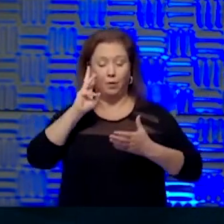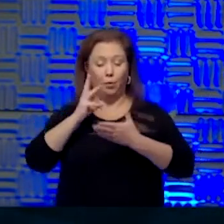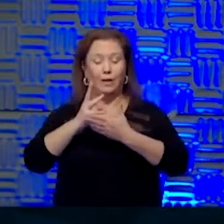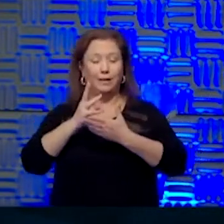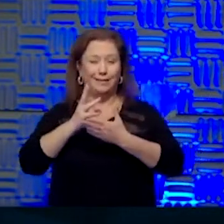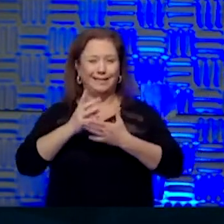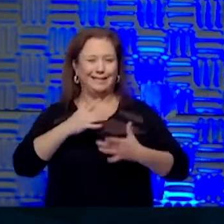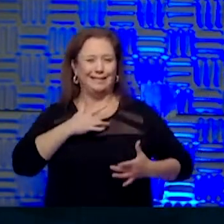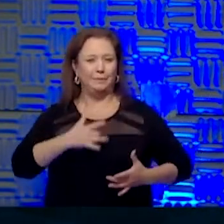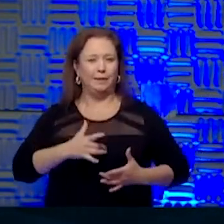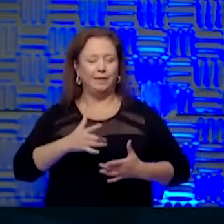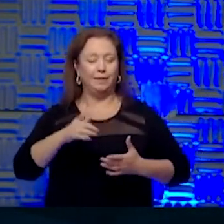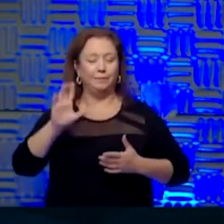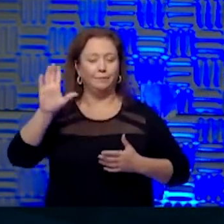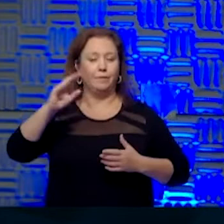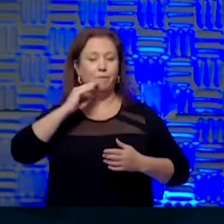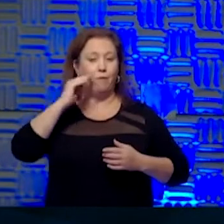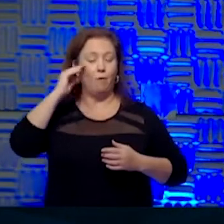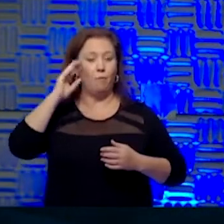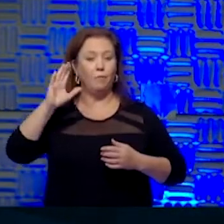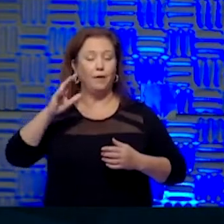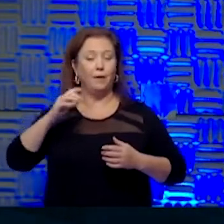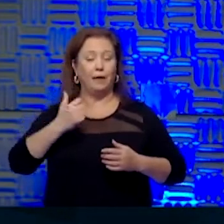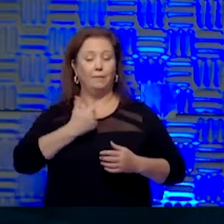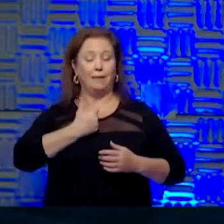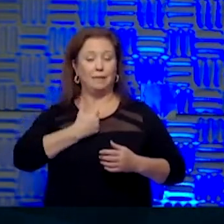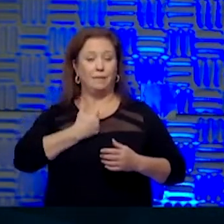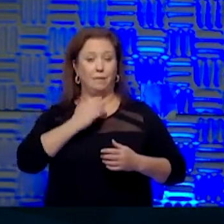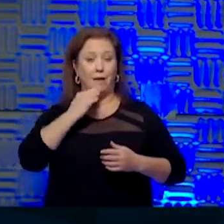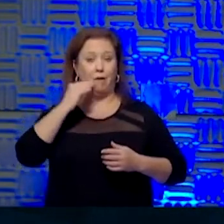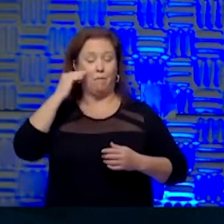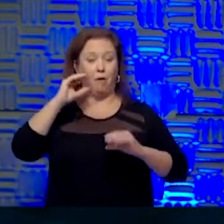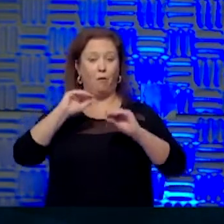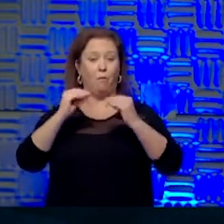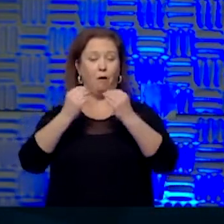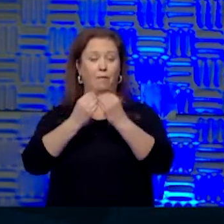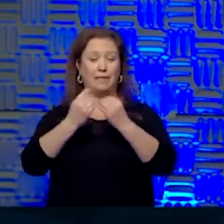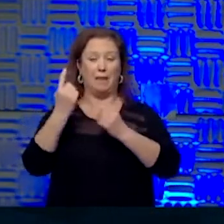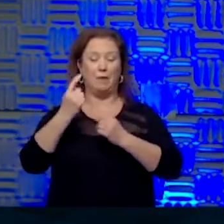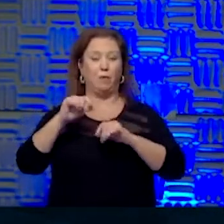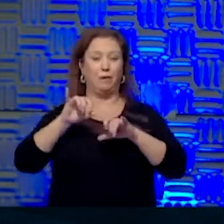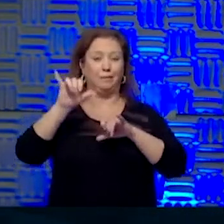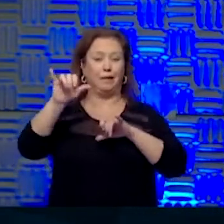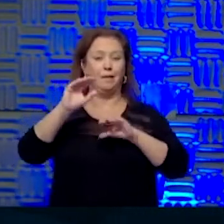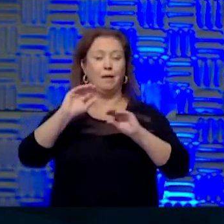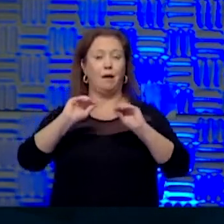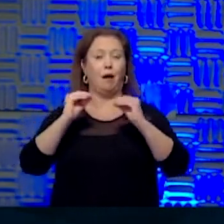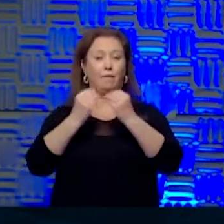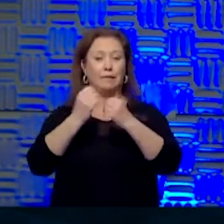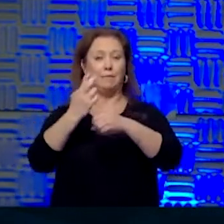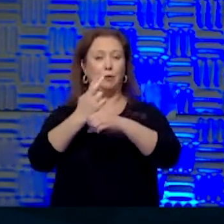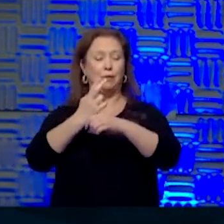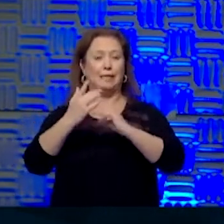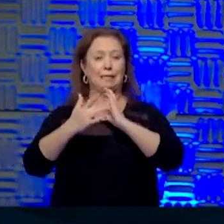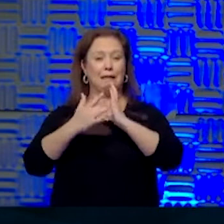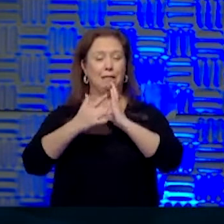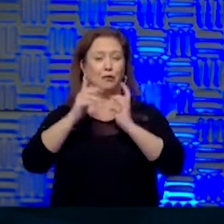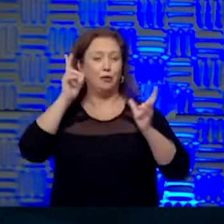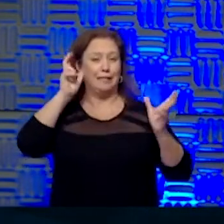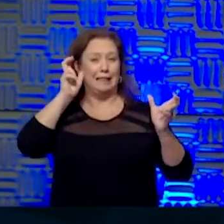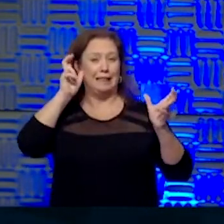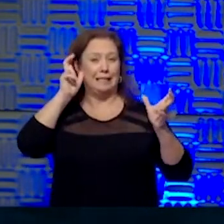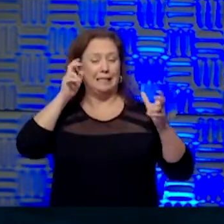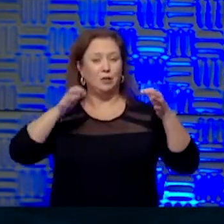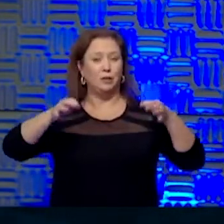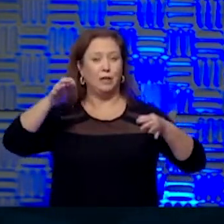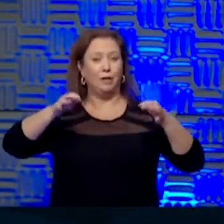done remotely, and done by me from my office, where I'm the only person in the office, and using technology to listen to the hearing and to